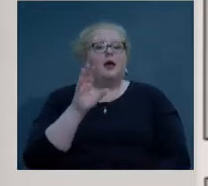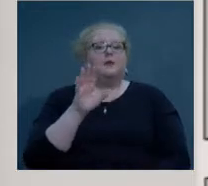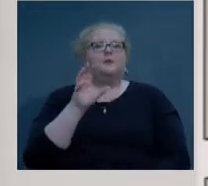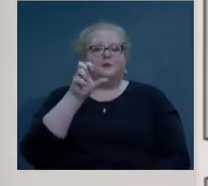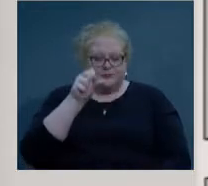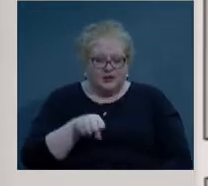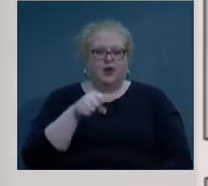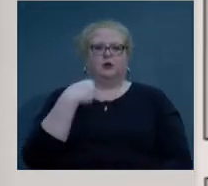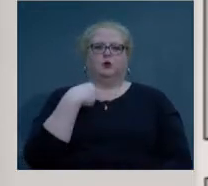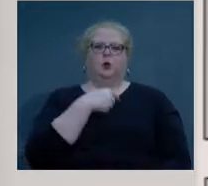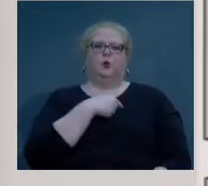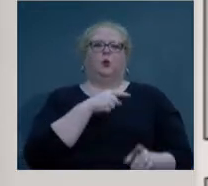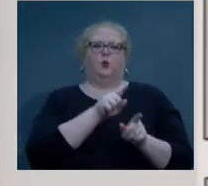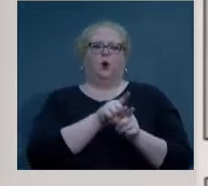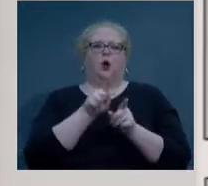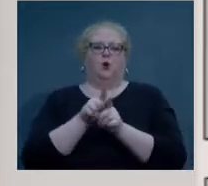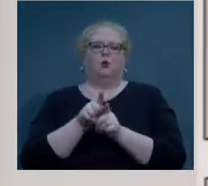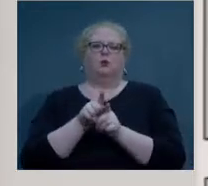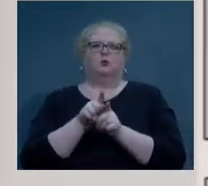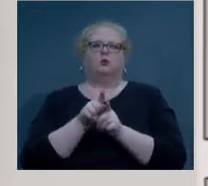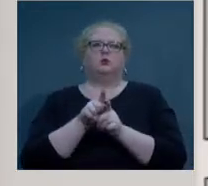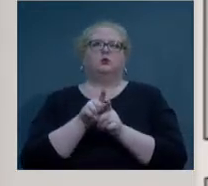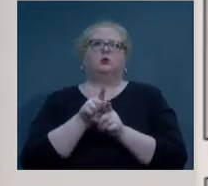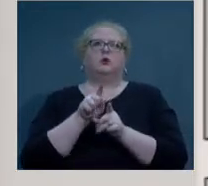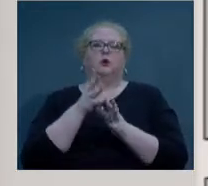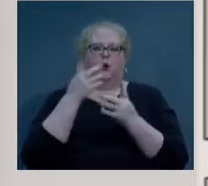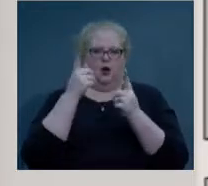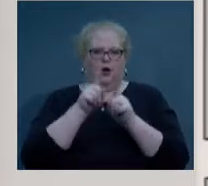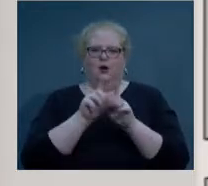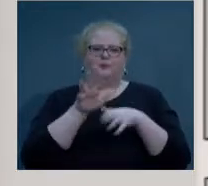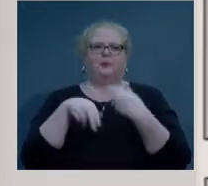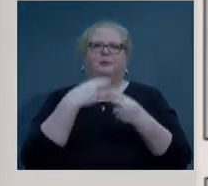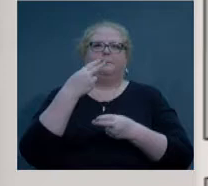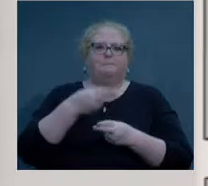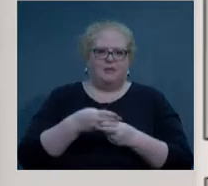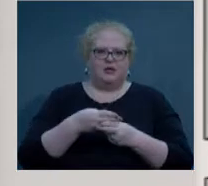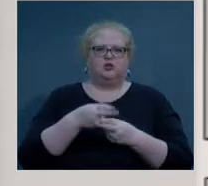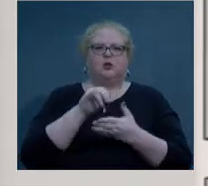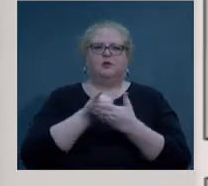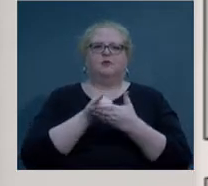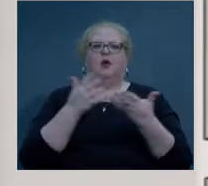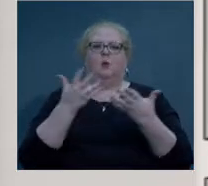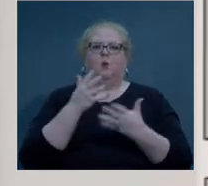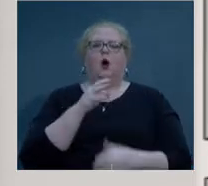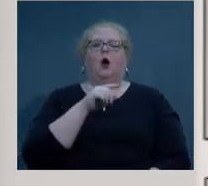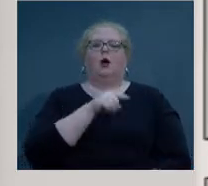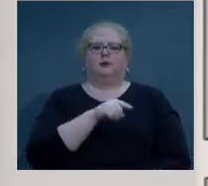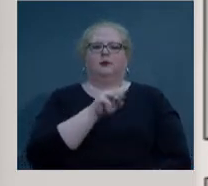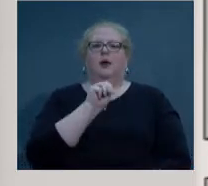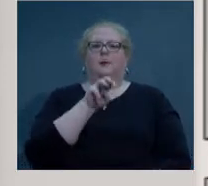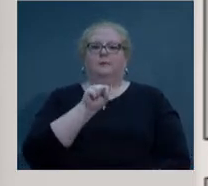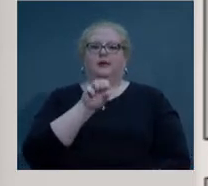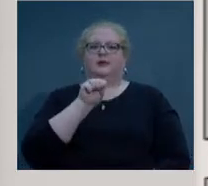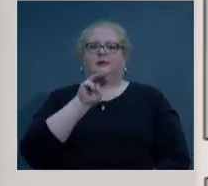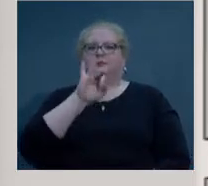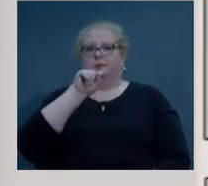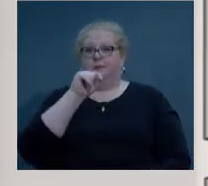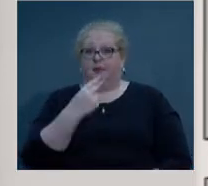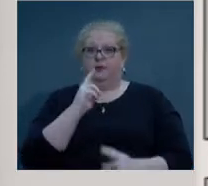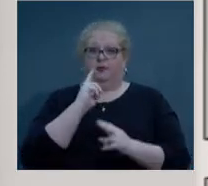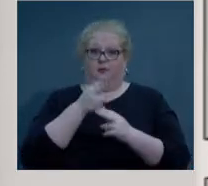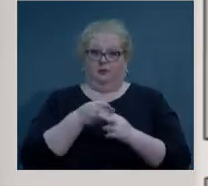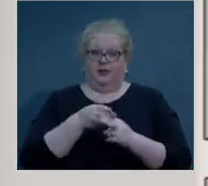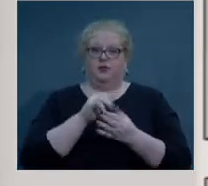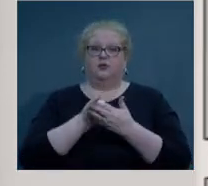Yes, we also would agree, mention that what Ms. Smith has also brought forward, her concern